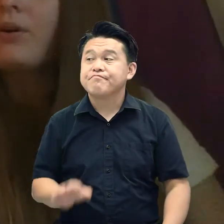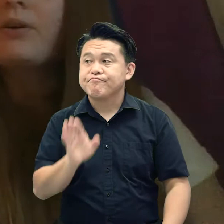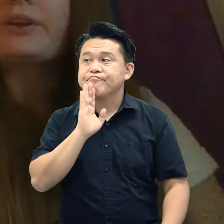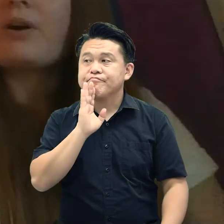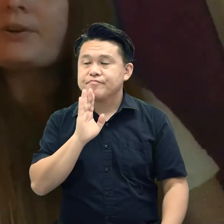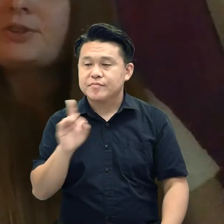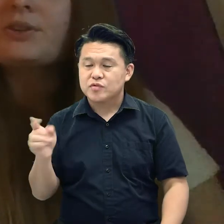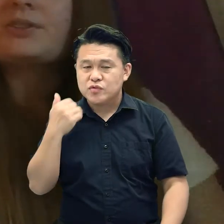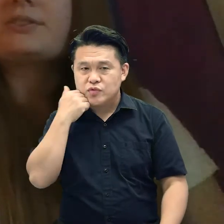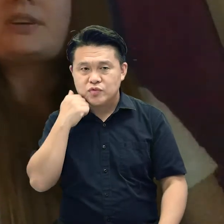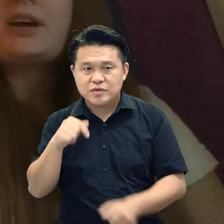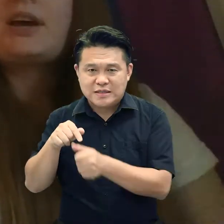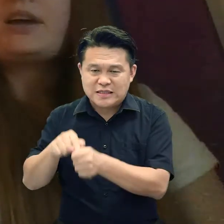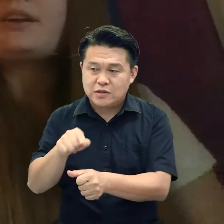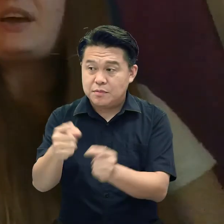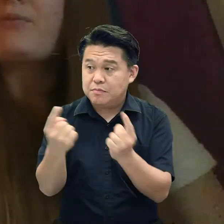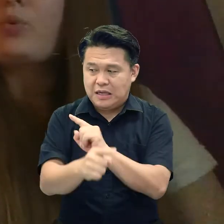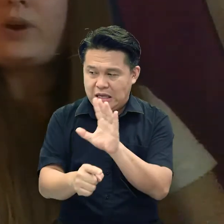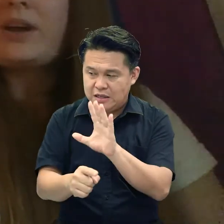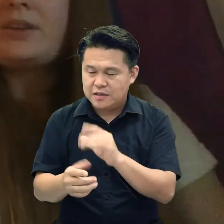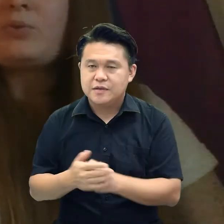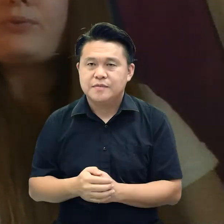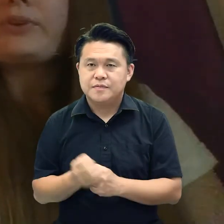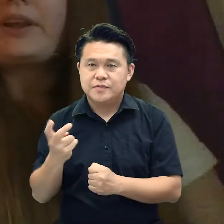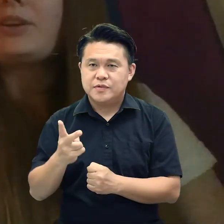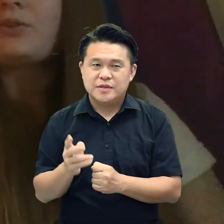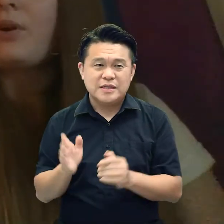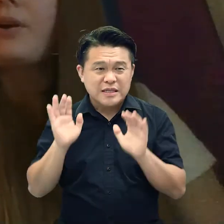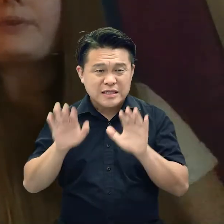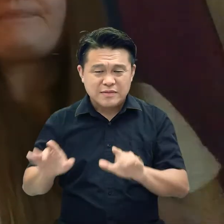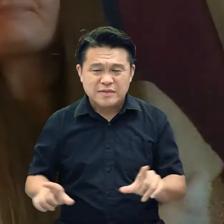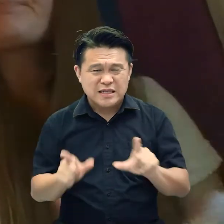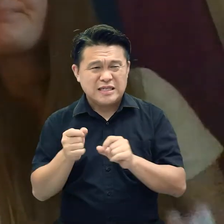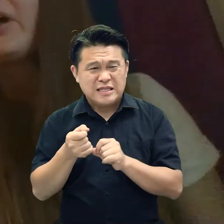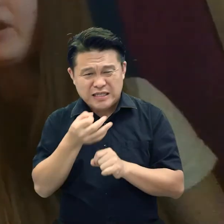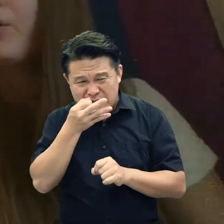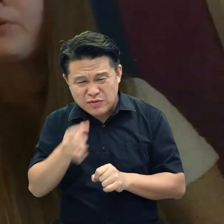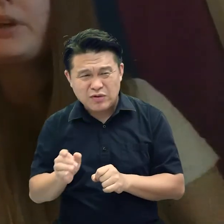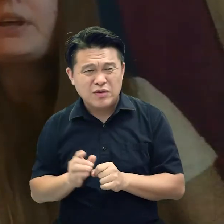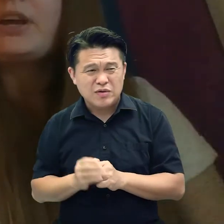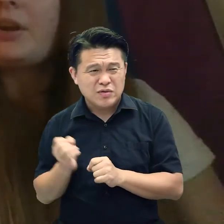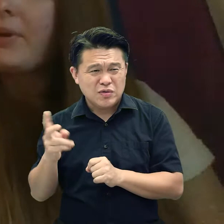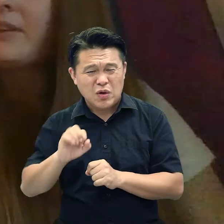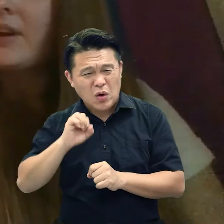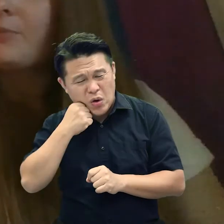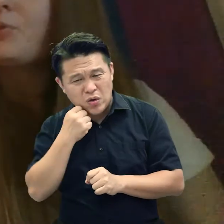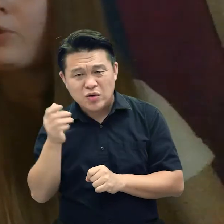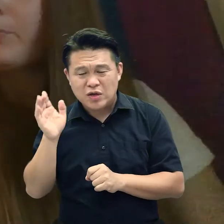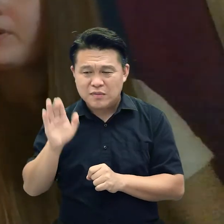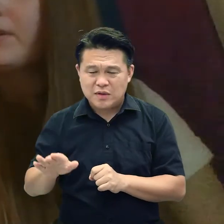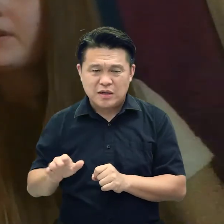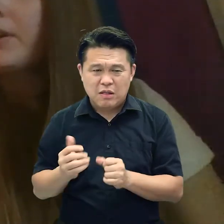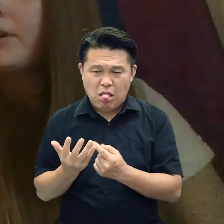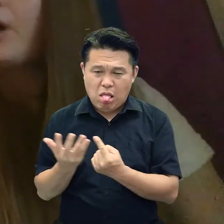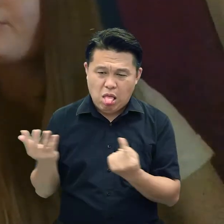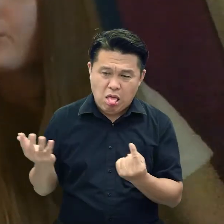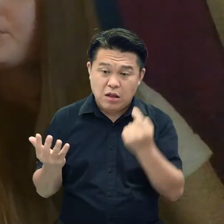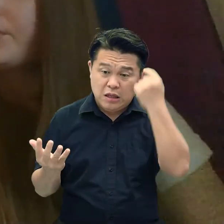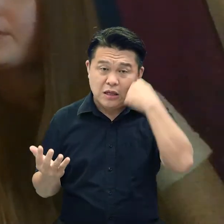might be long and arduous, and in every way you will feel like you are alone. And in many times you will